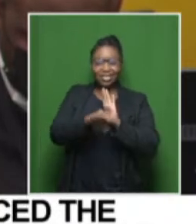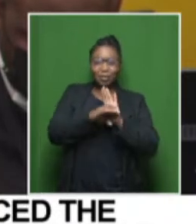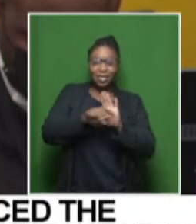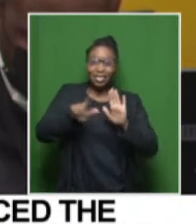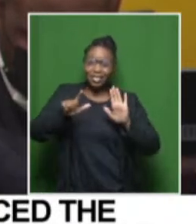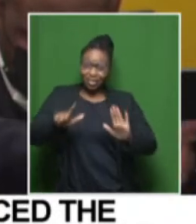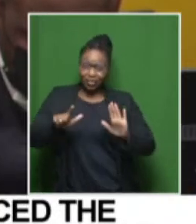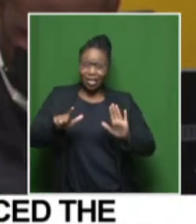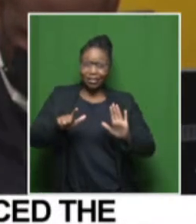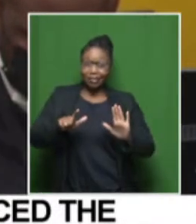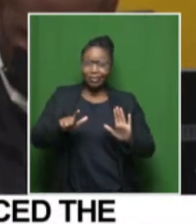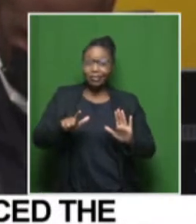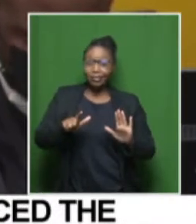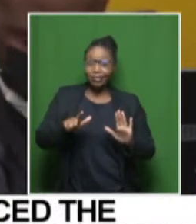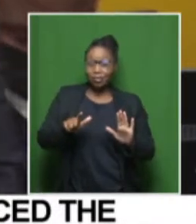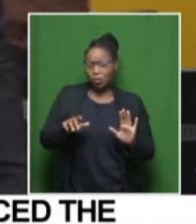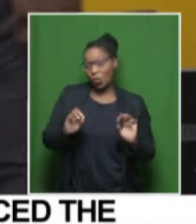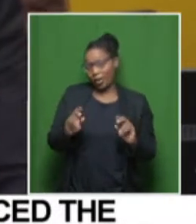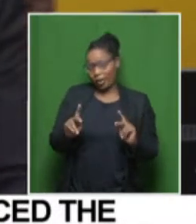So let me go.